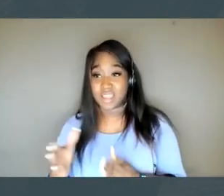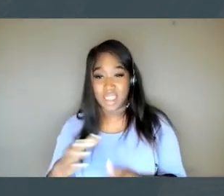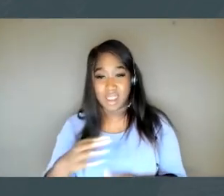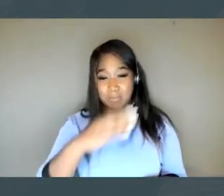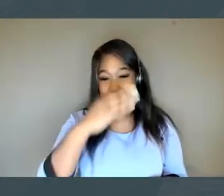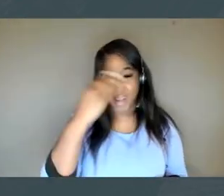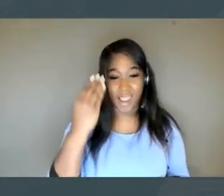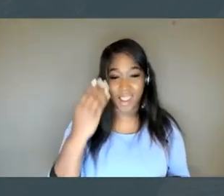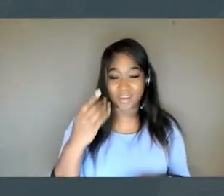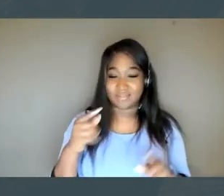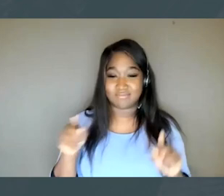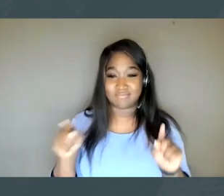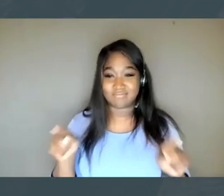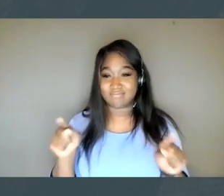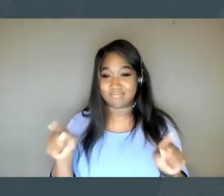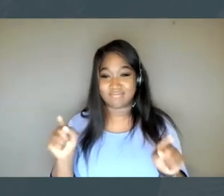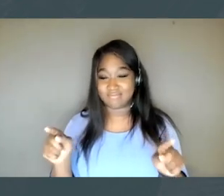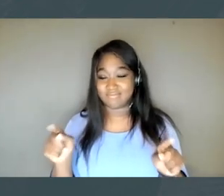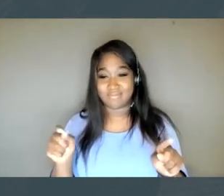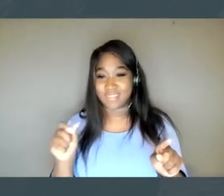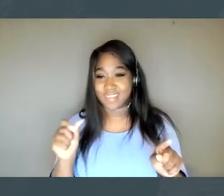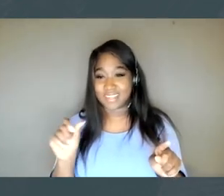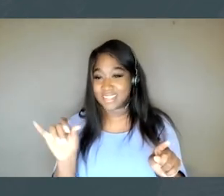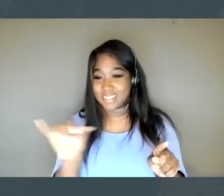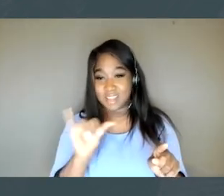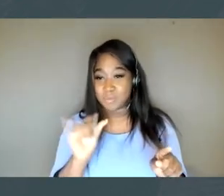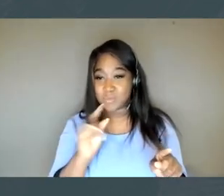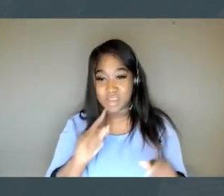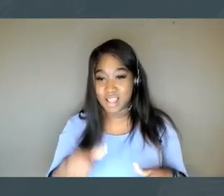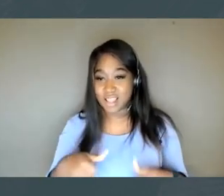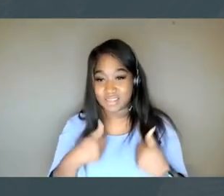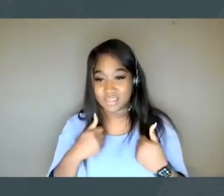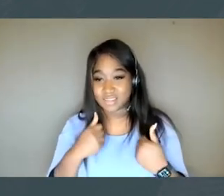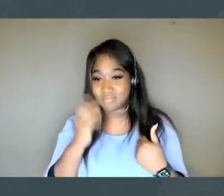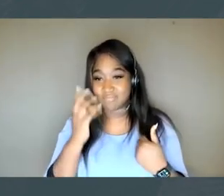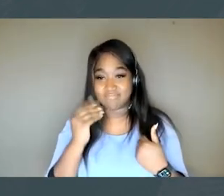do not point to the same realities.